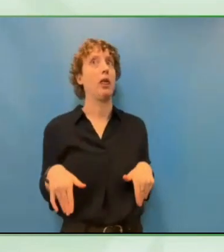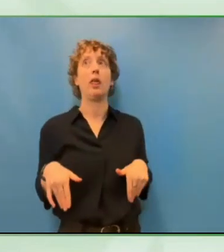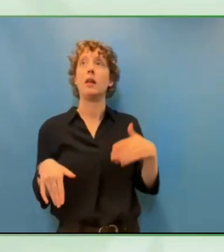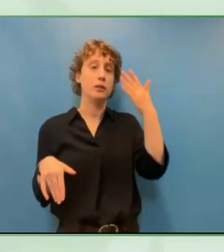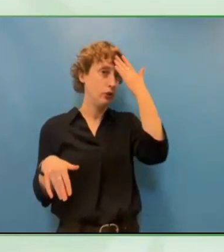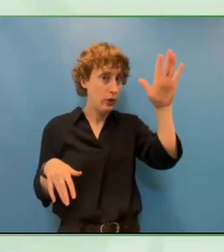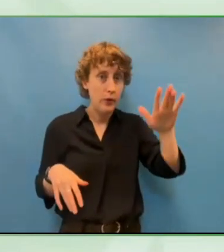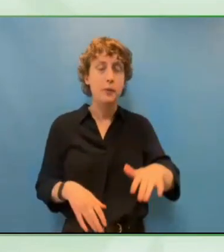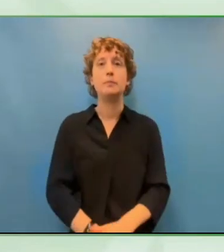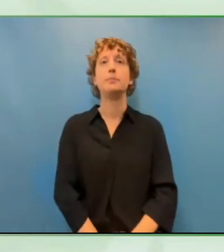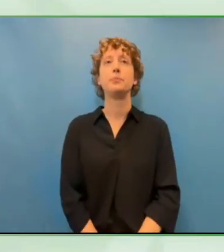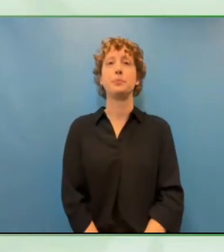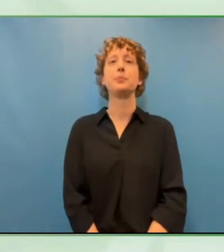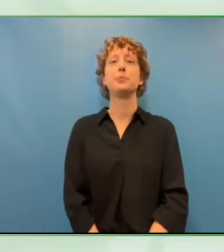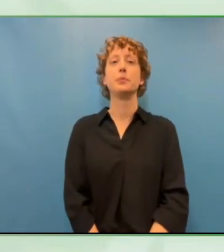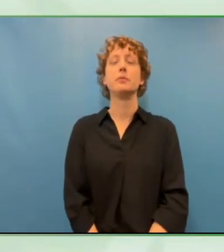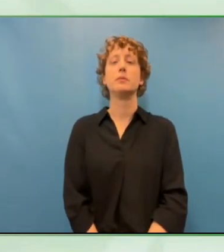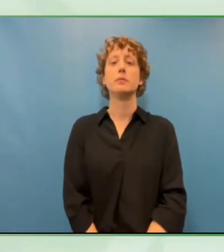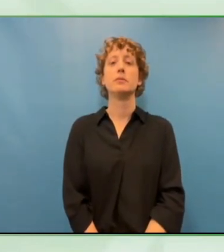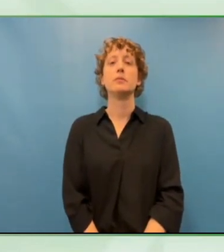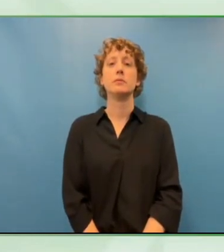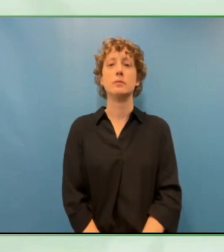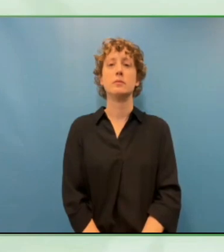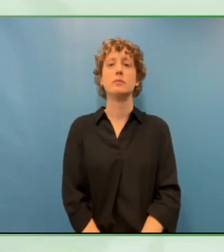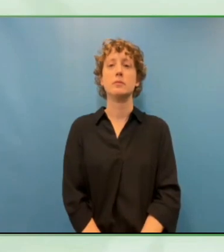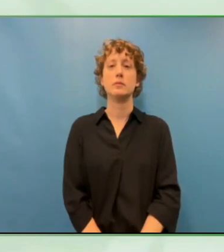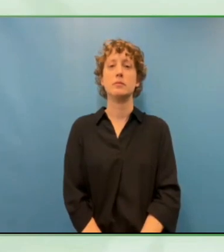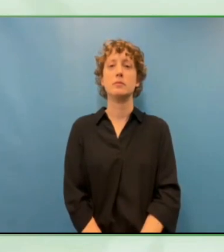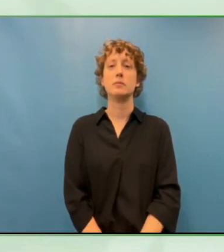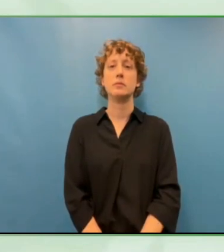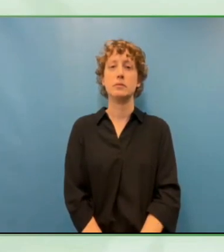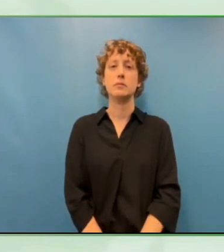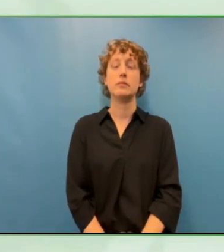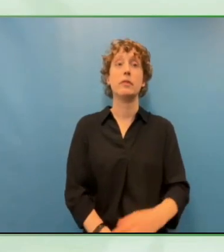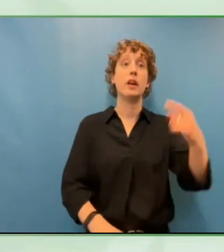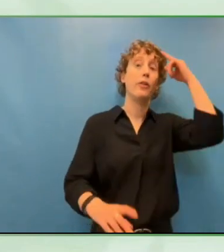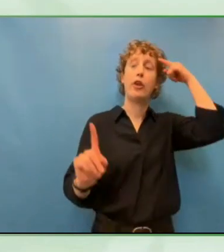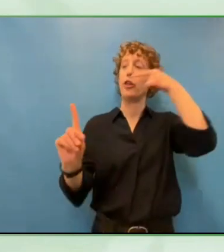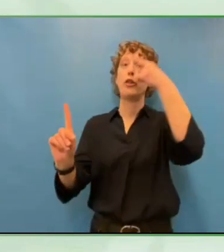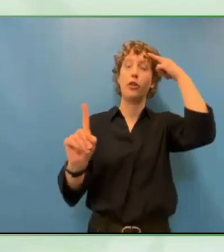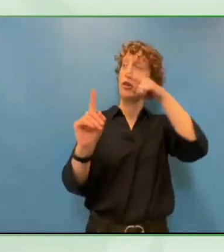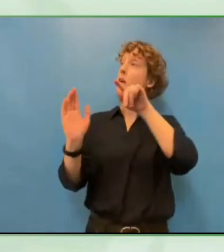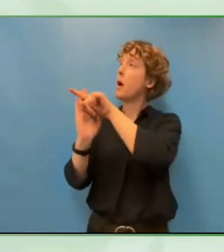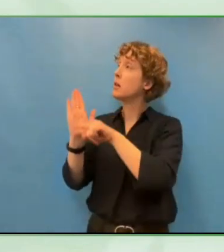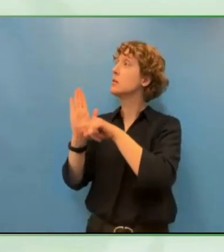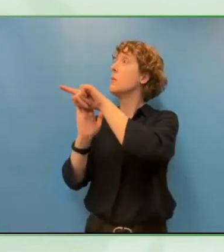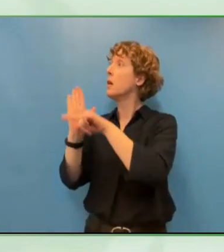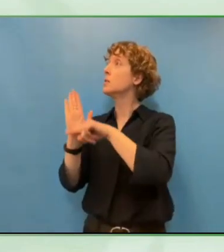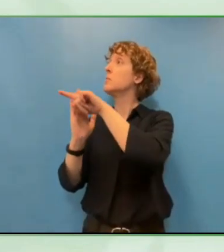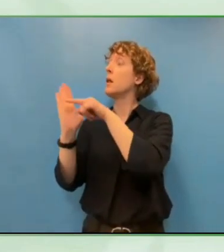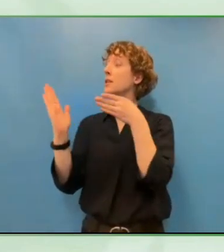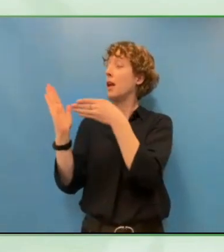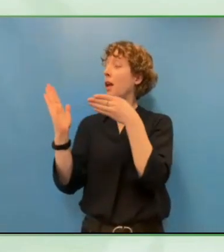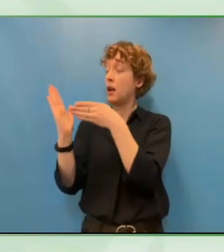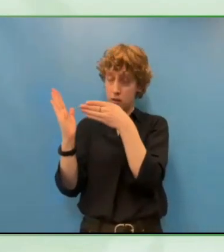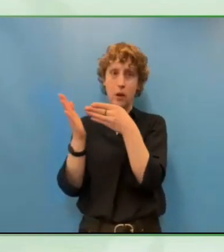about thinking about what you need to do in a policy, but especially also in your communication and make sure. And that's, I